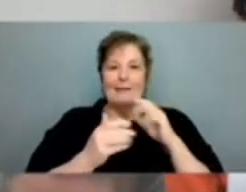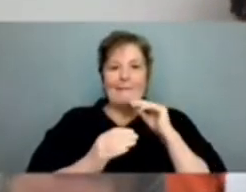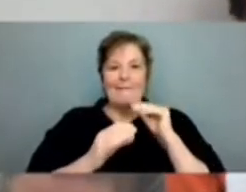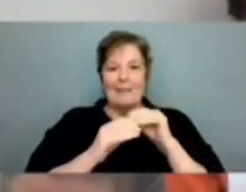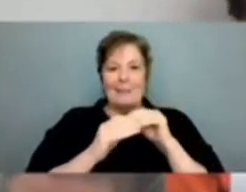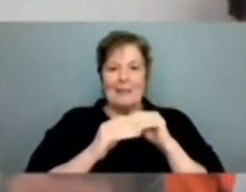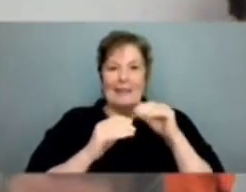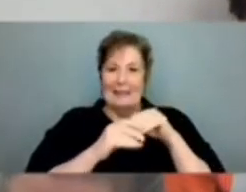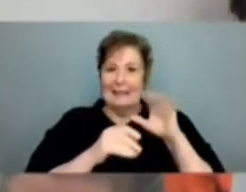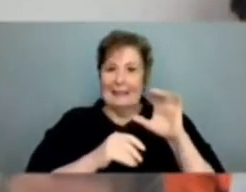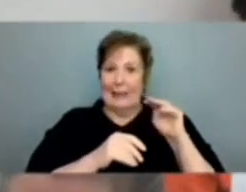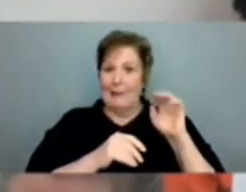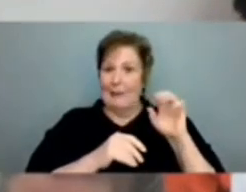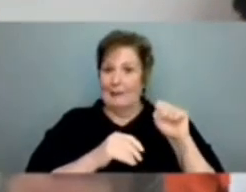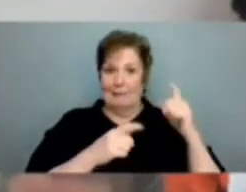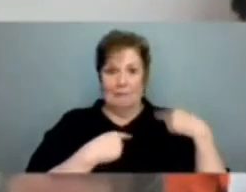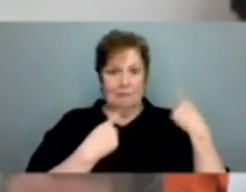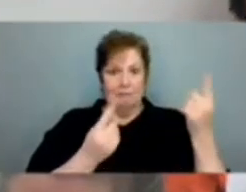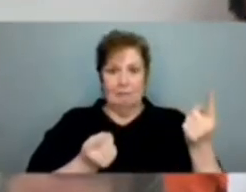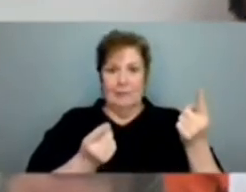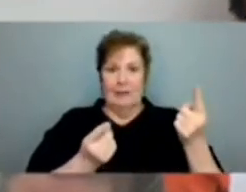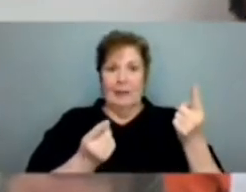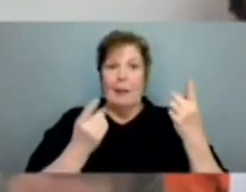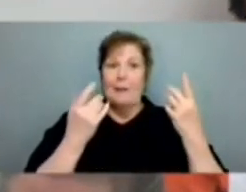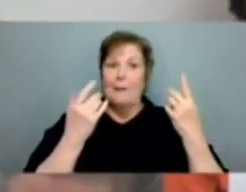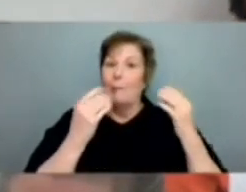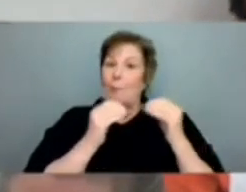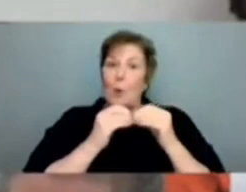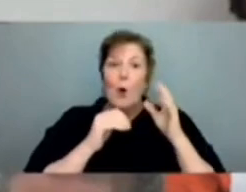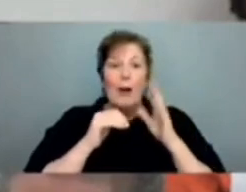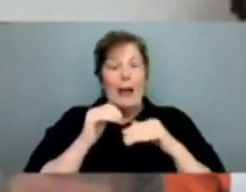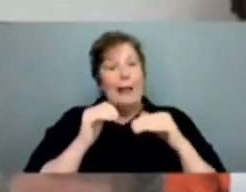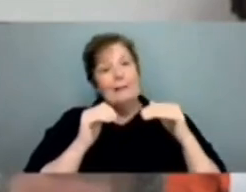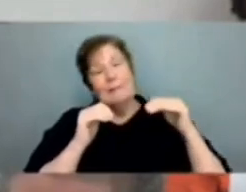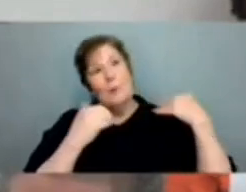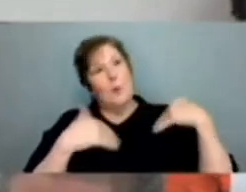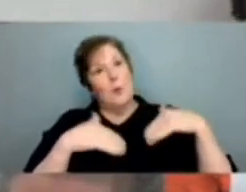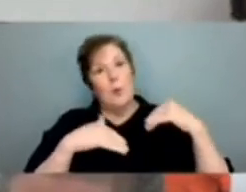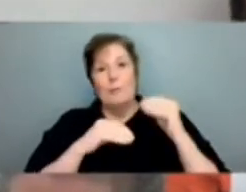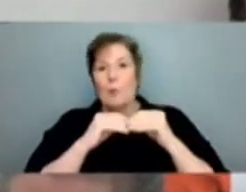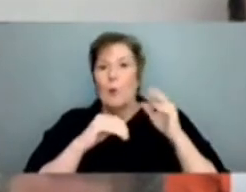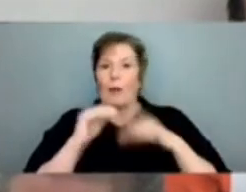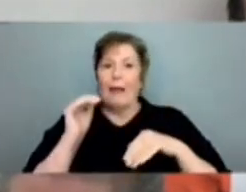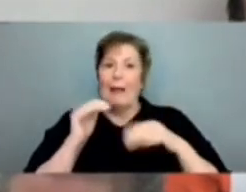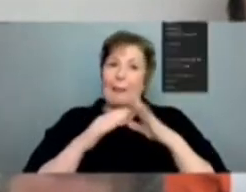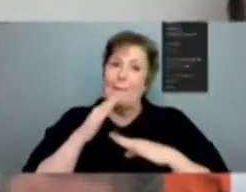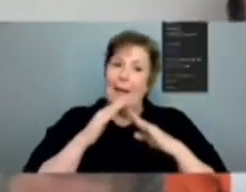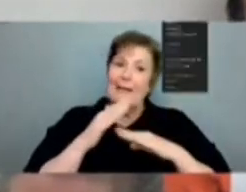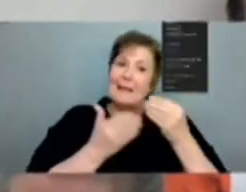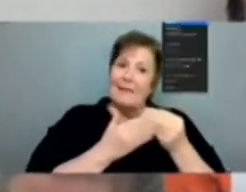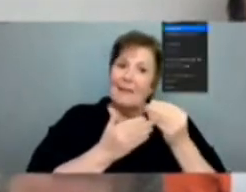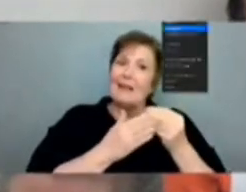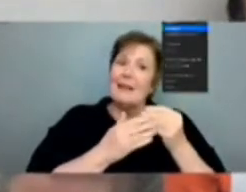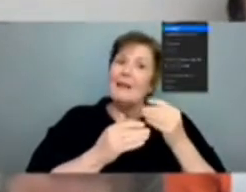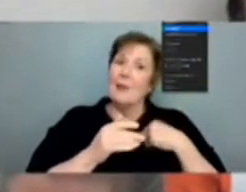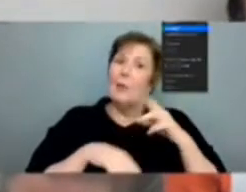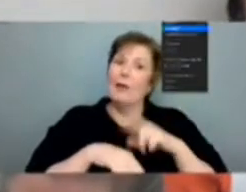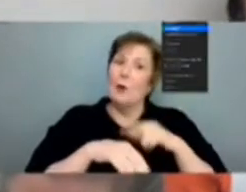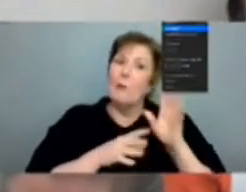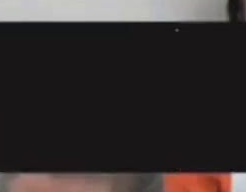CMS over the years, well above and beyond the basic funding typically provided